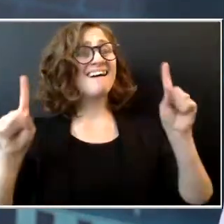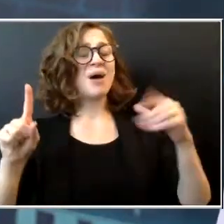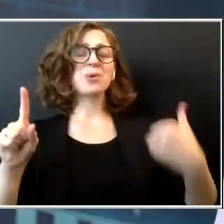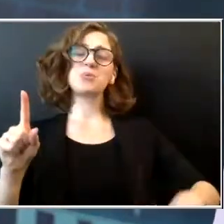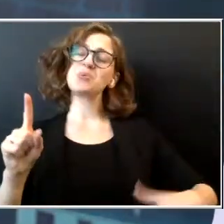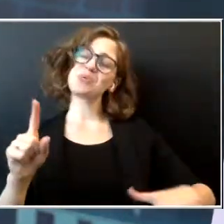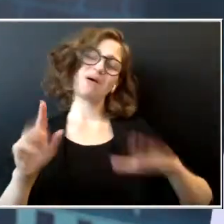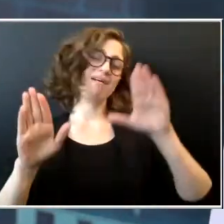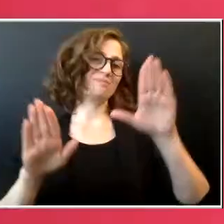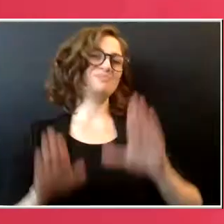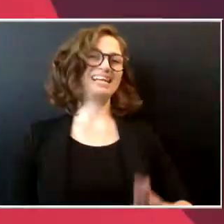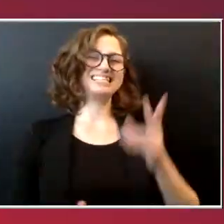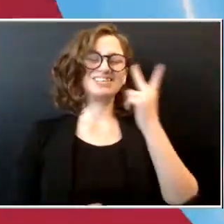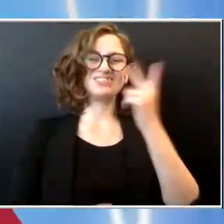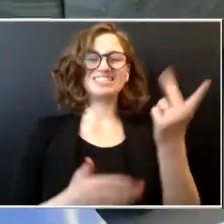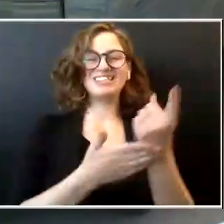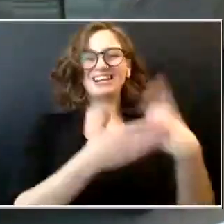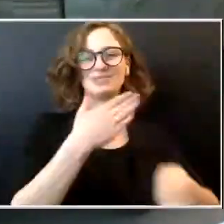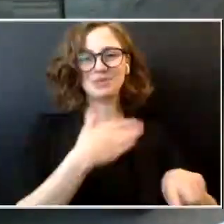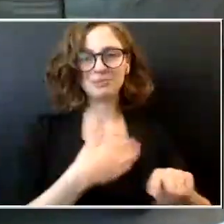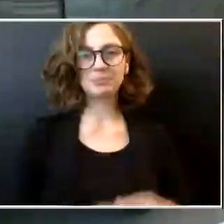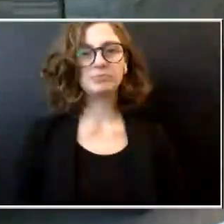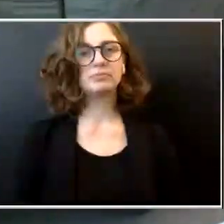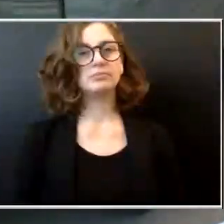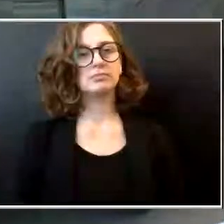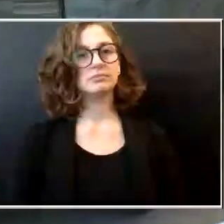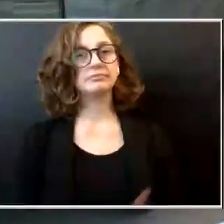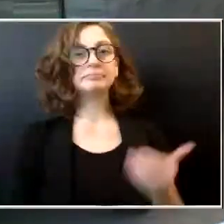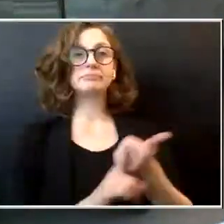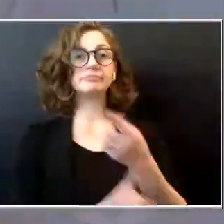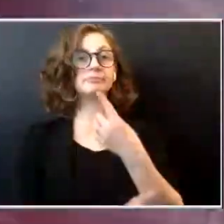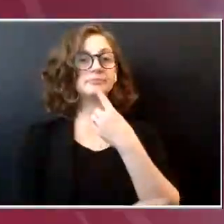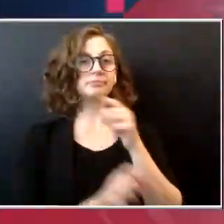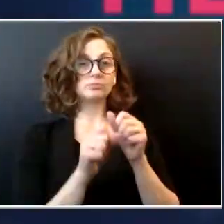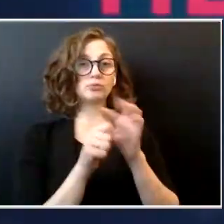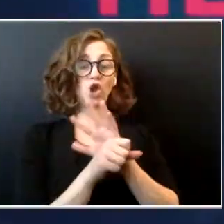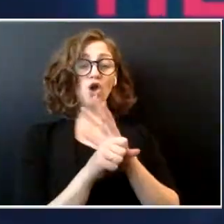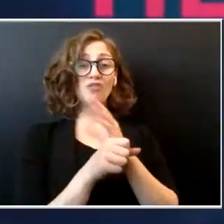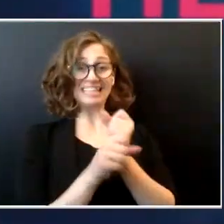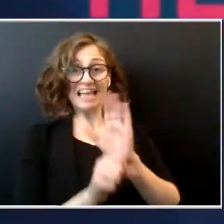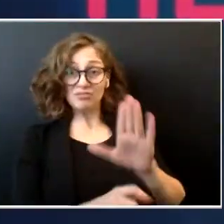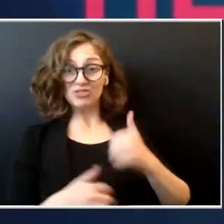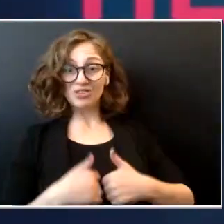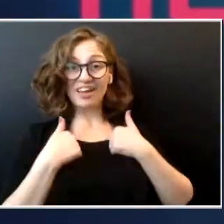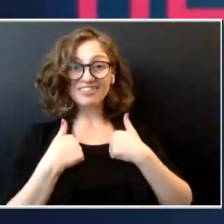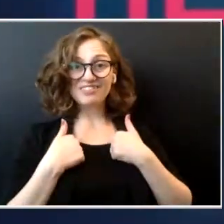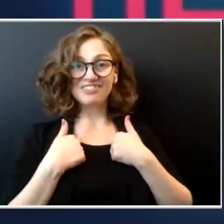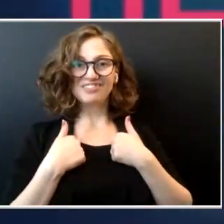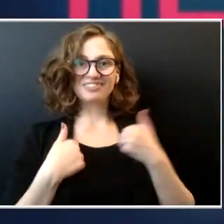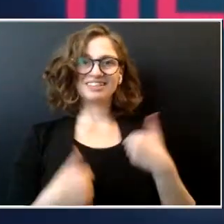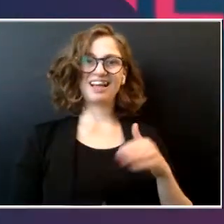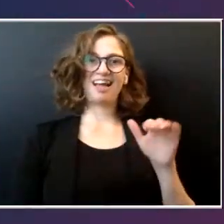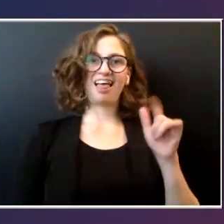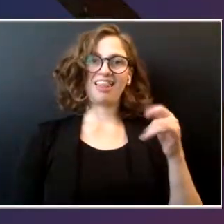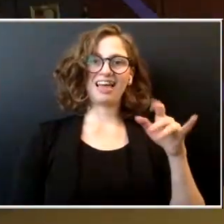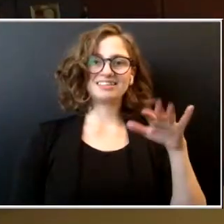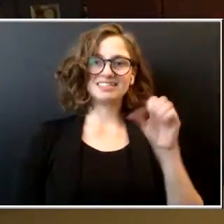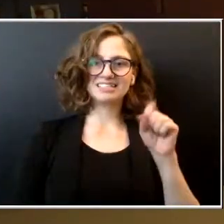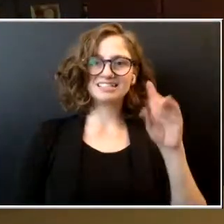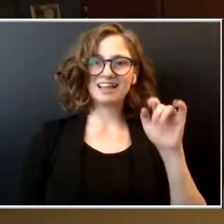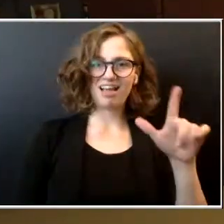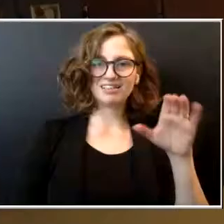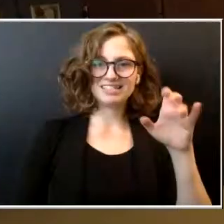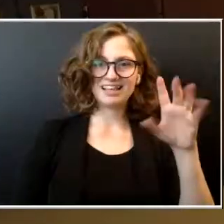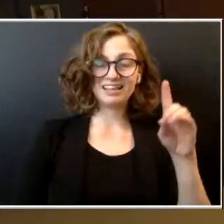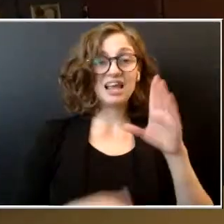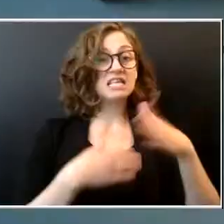next week. She says COVID saved her life. I'm Alexis Del Cid. On the next All Things Heart, we check